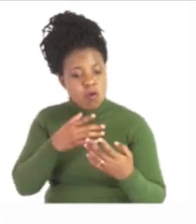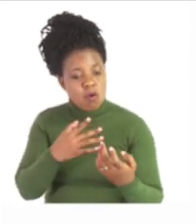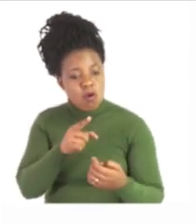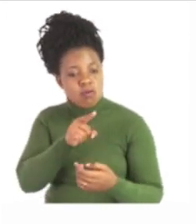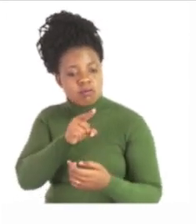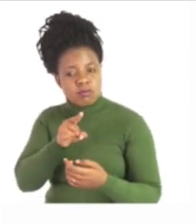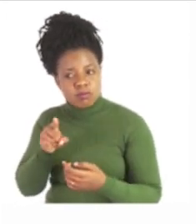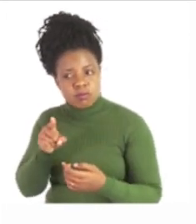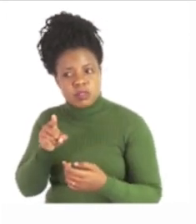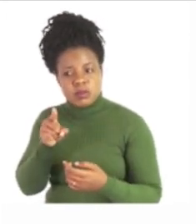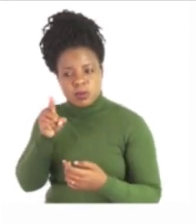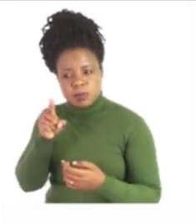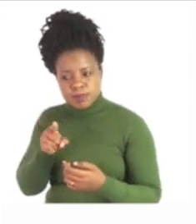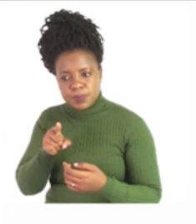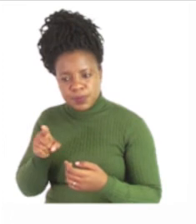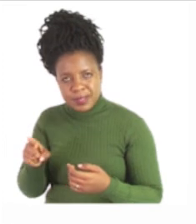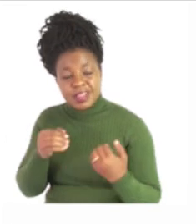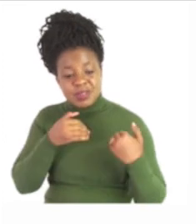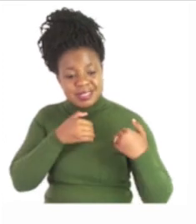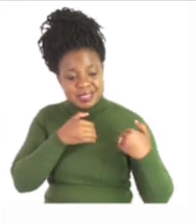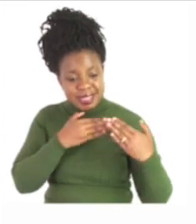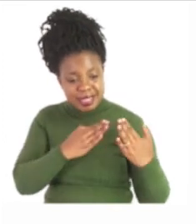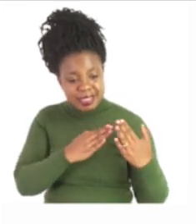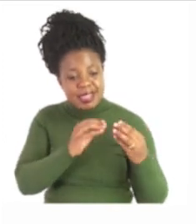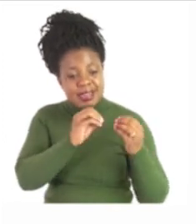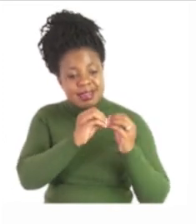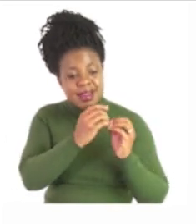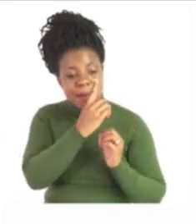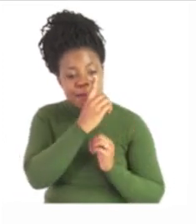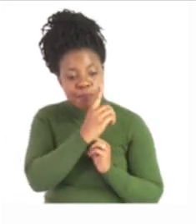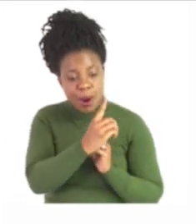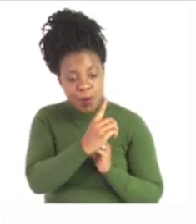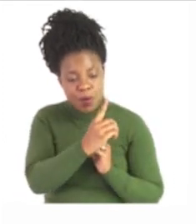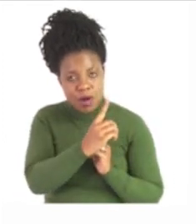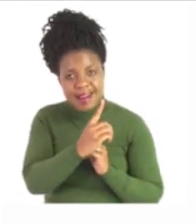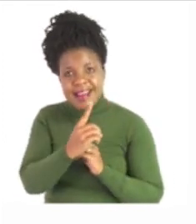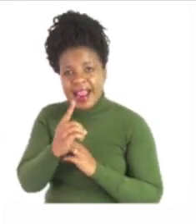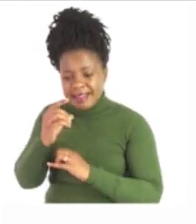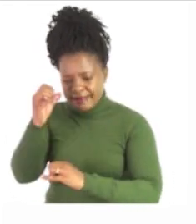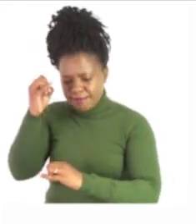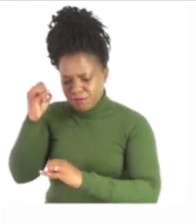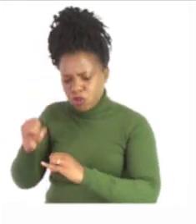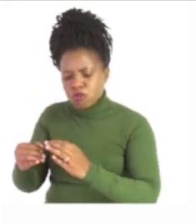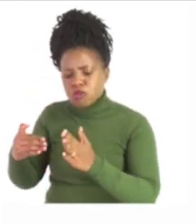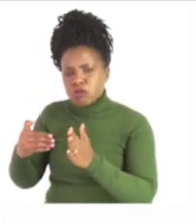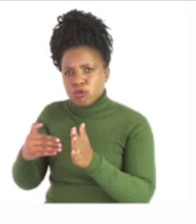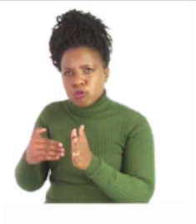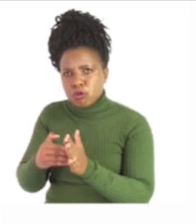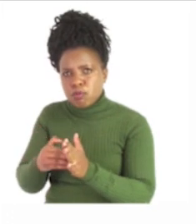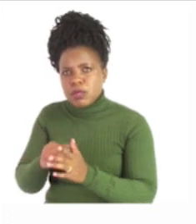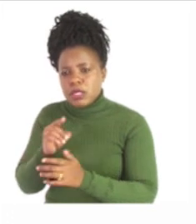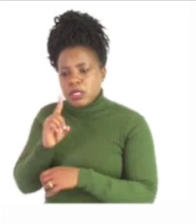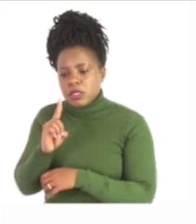vertically, and the starting point is indicated with an arrow, and the ending point is